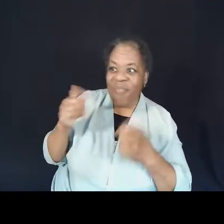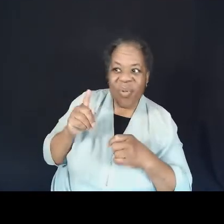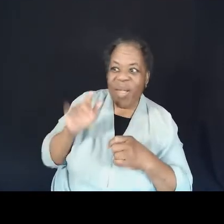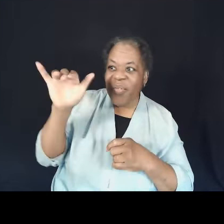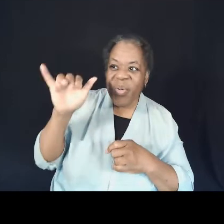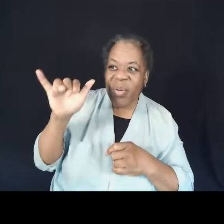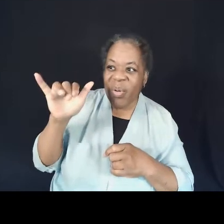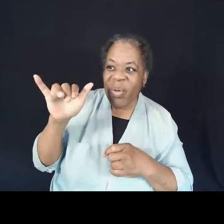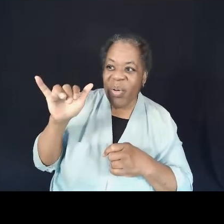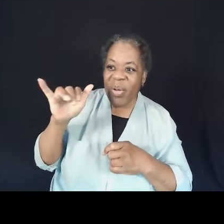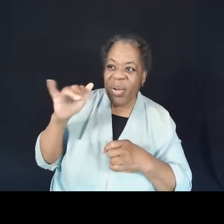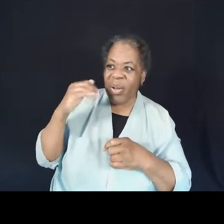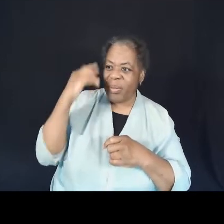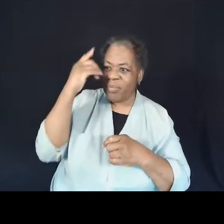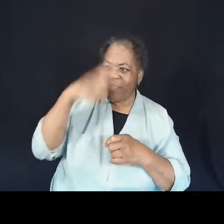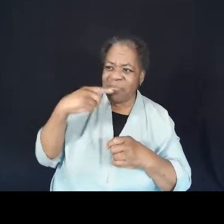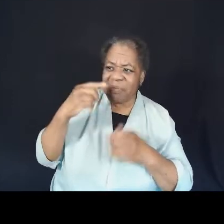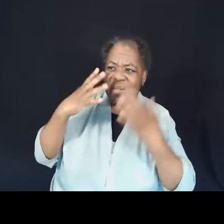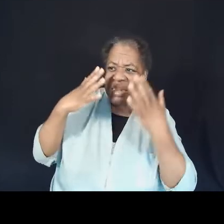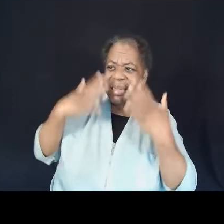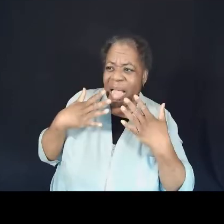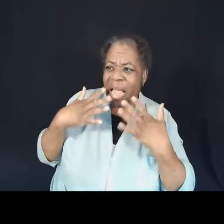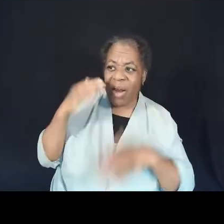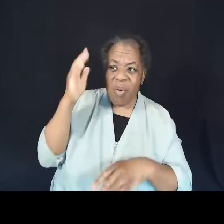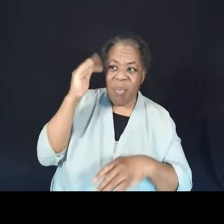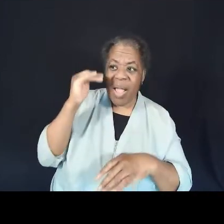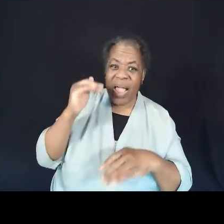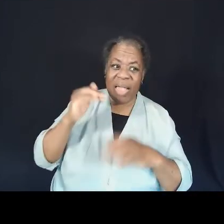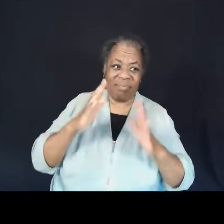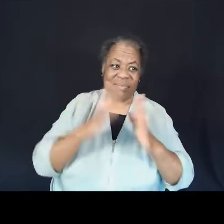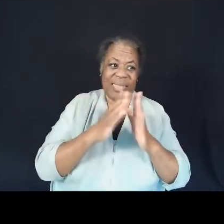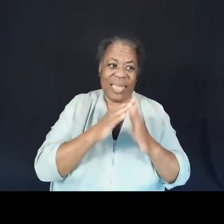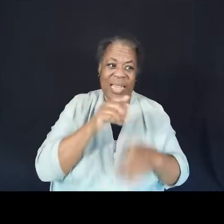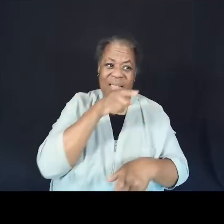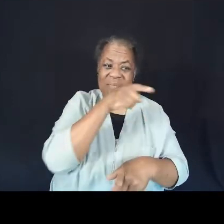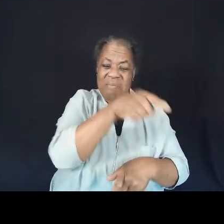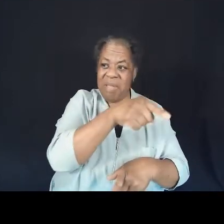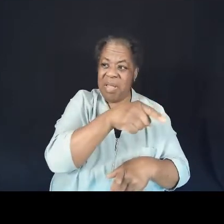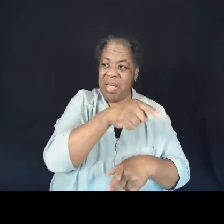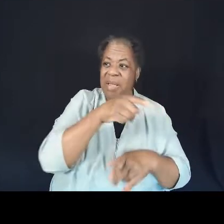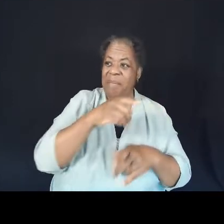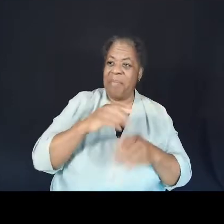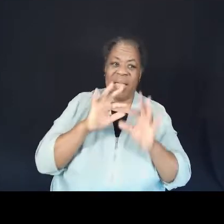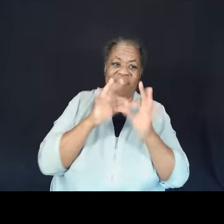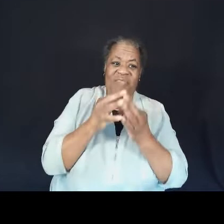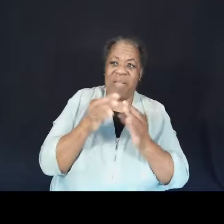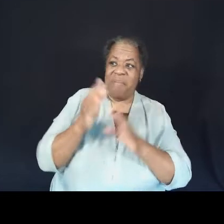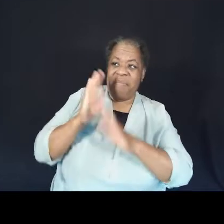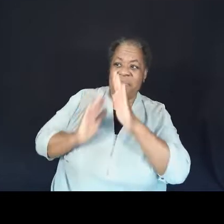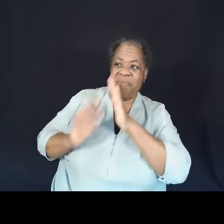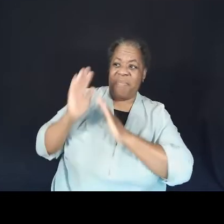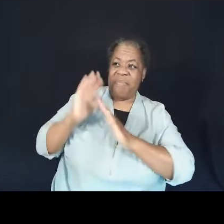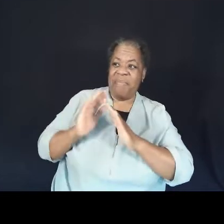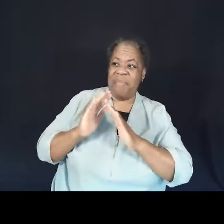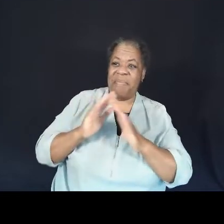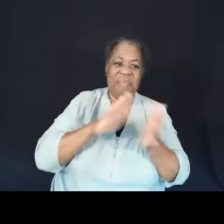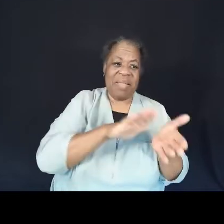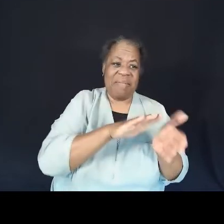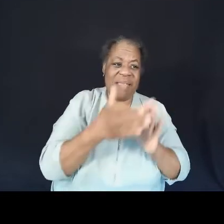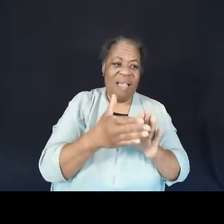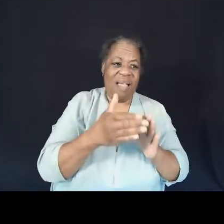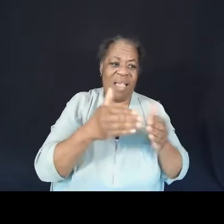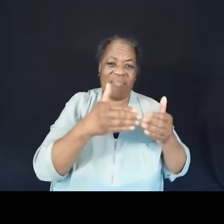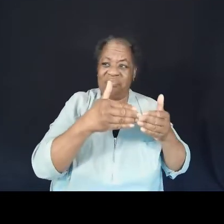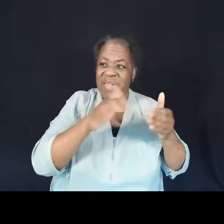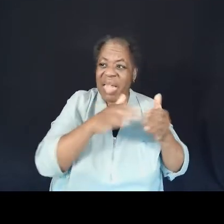my face not look sad when the city where my ancestors are buried lies in ruins and the gates have been destroyed